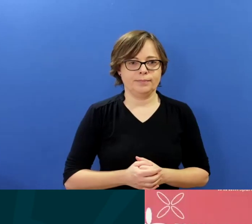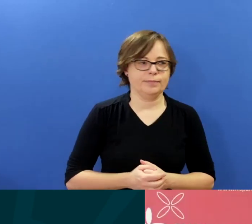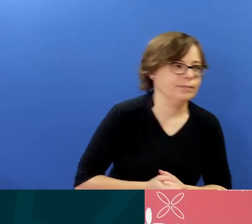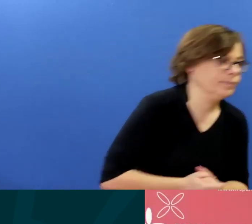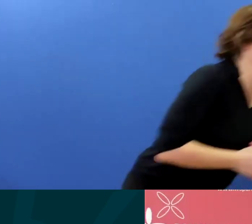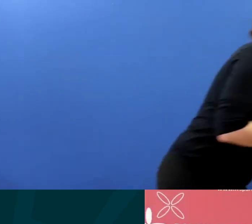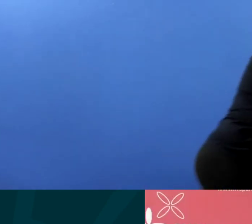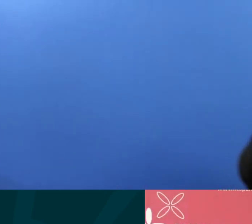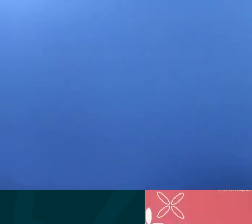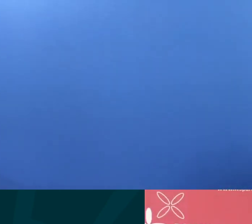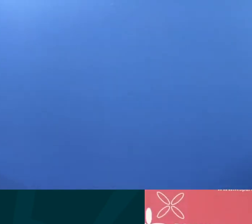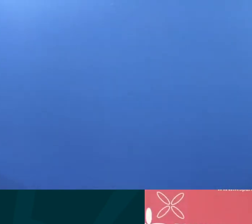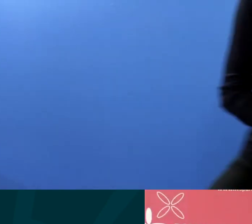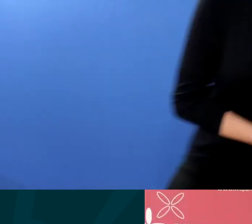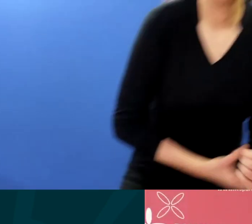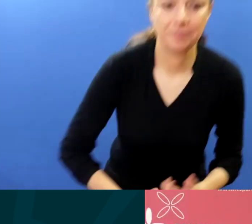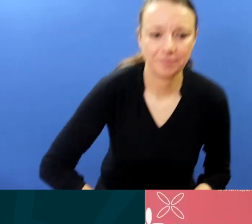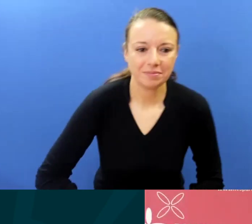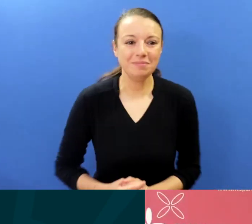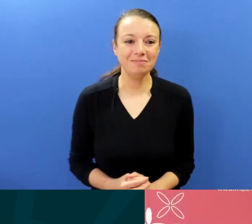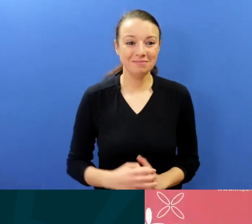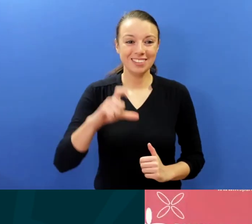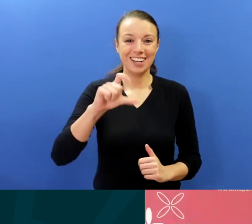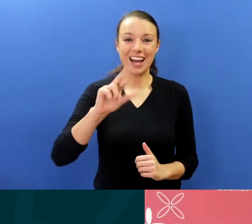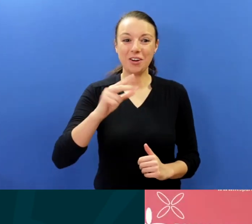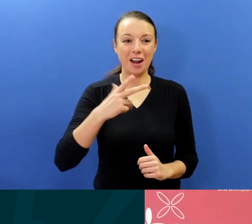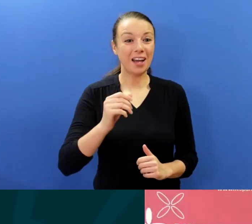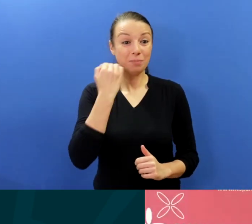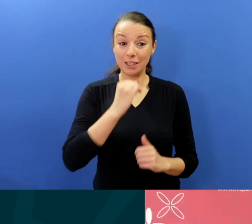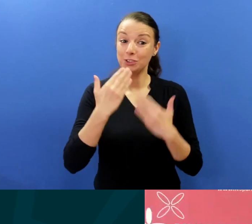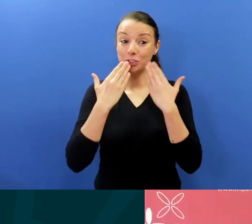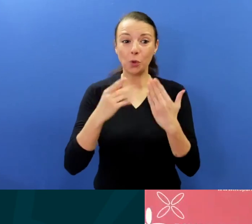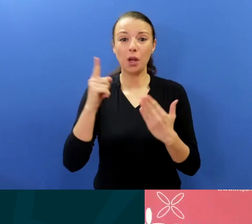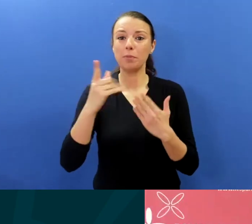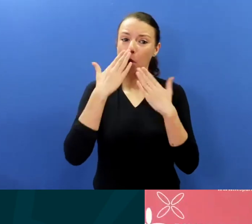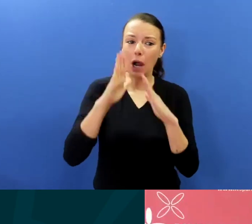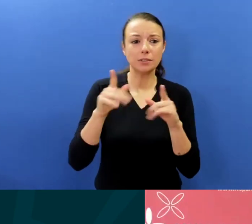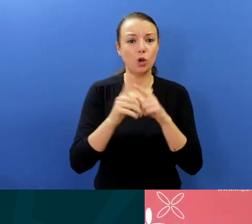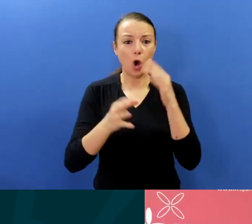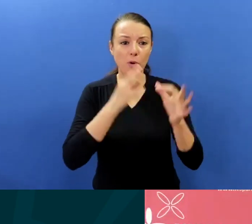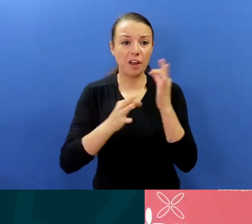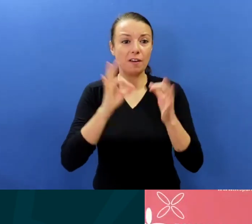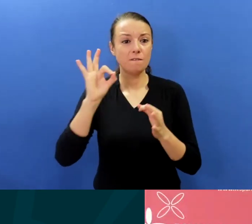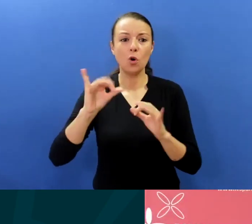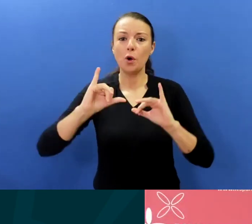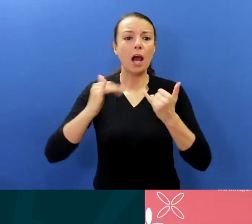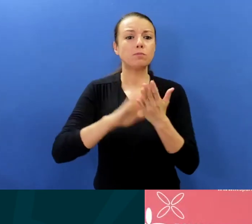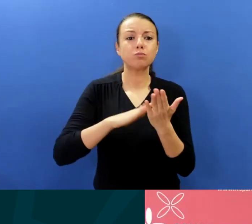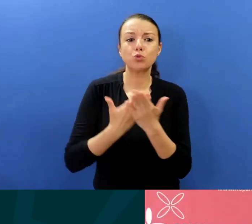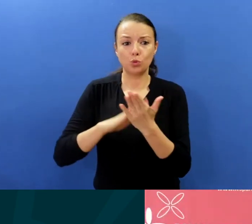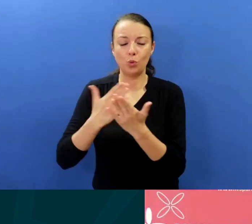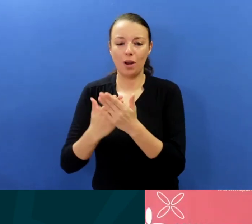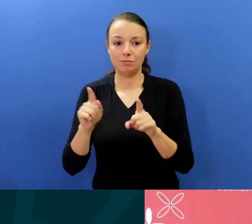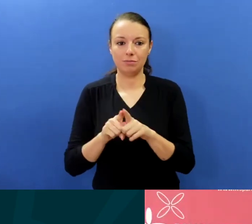Caroline, bardzo dziękujemy za pokazanie, podzielenie się tą praktyką. Thank you very much, Caroline, for showing it, for